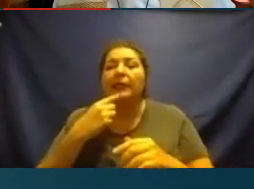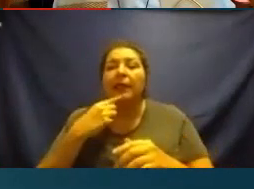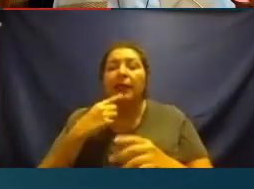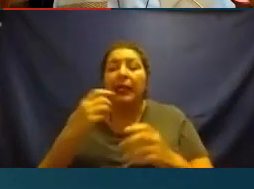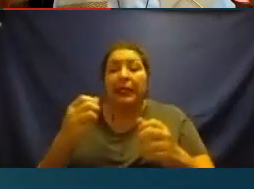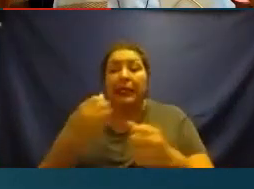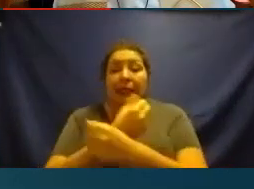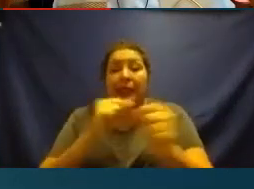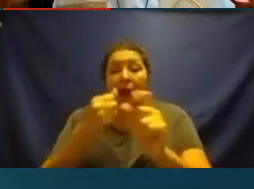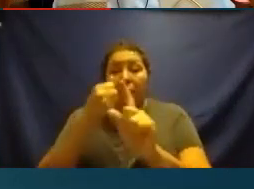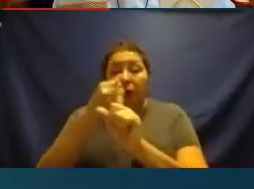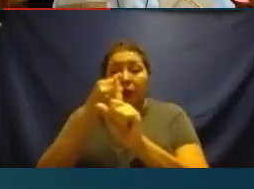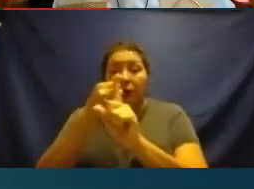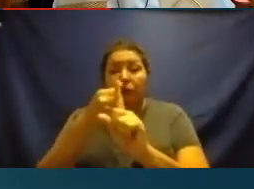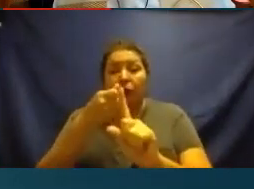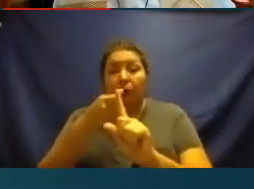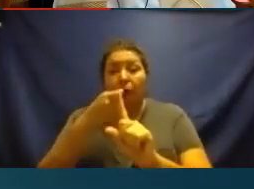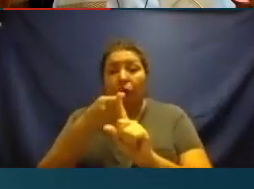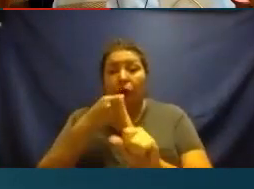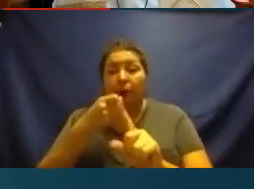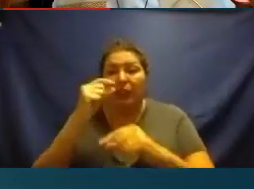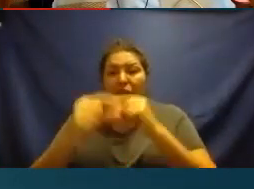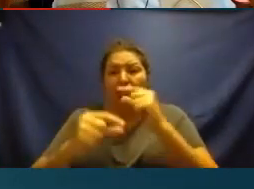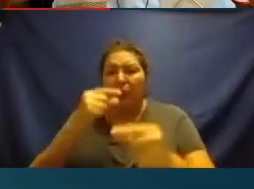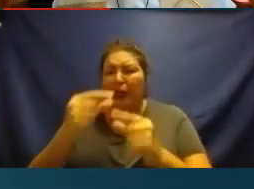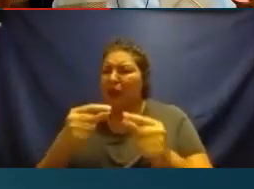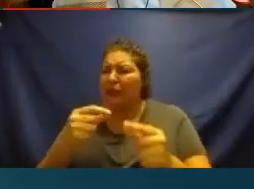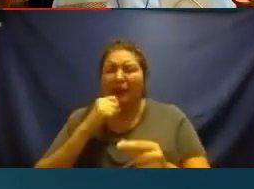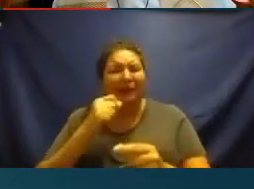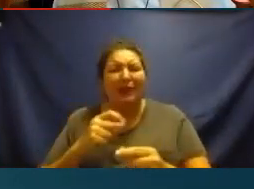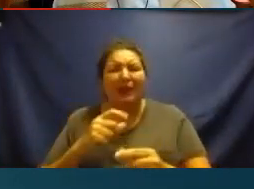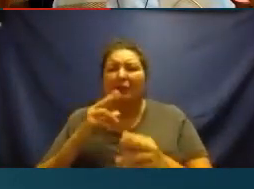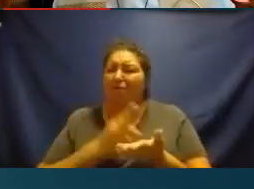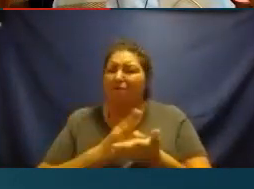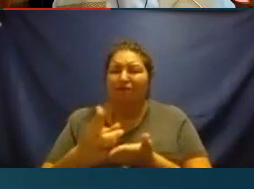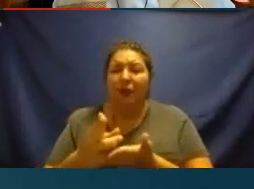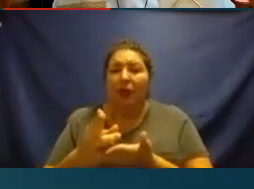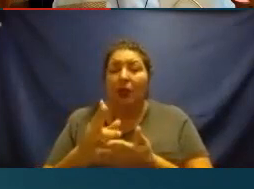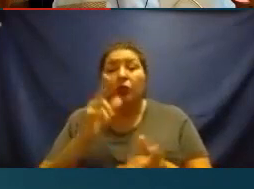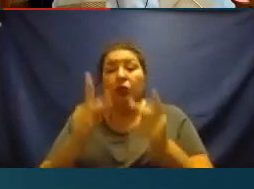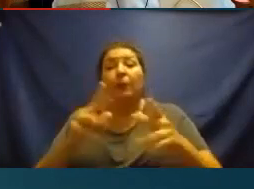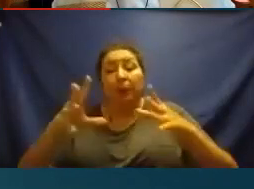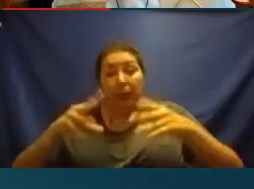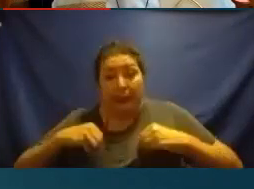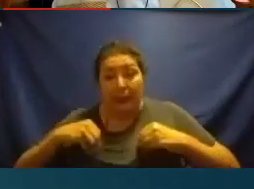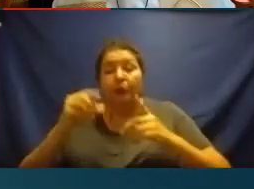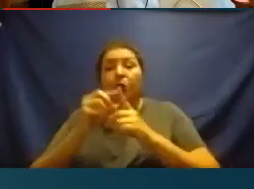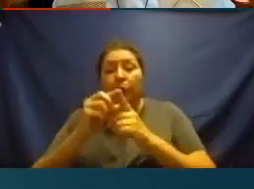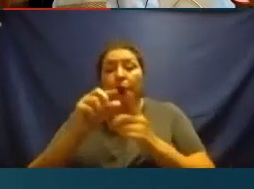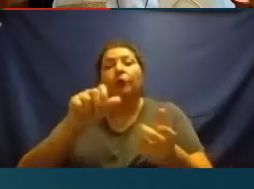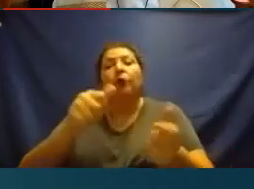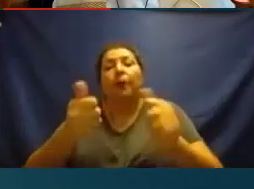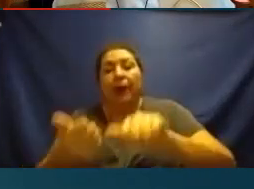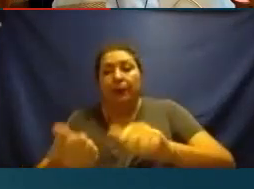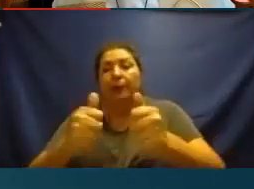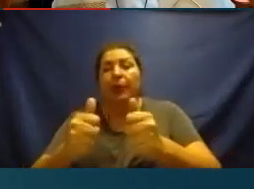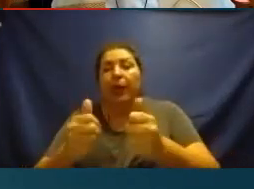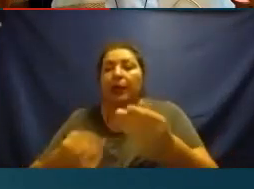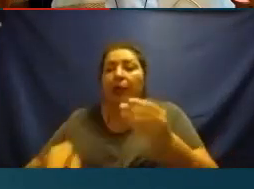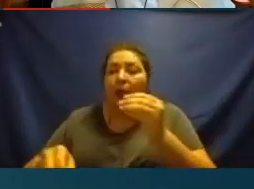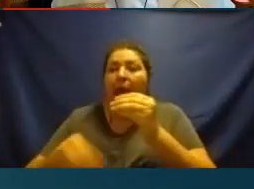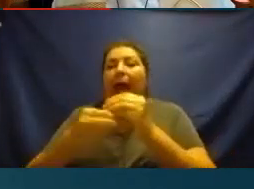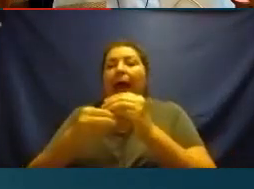this crooked generation." So those who received his words were baptized, and they were added that day about